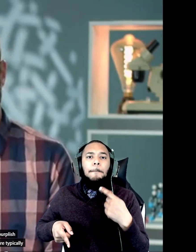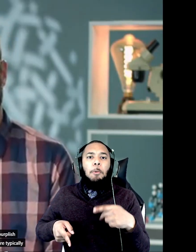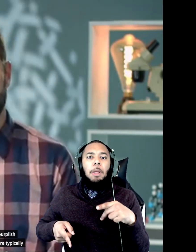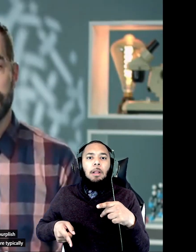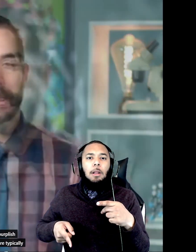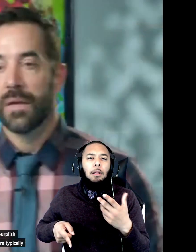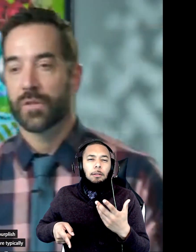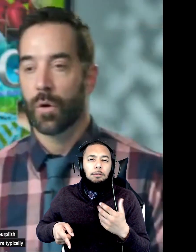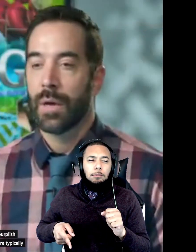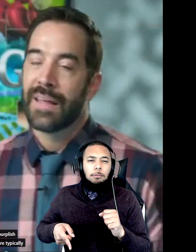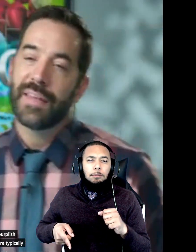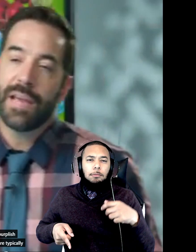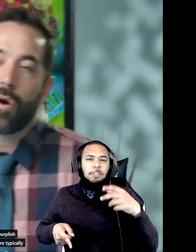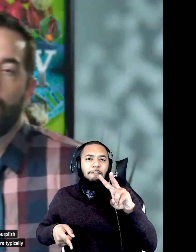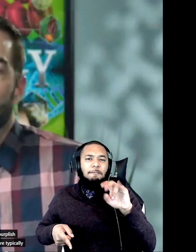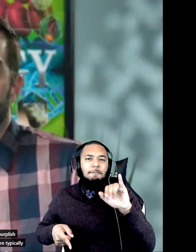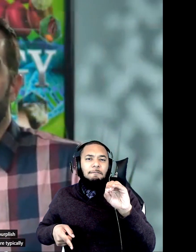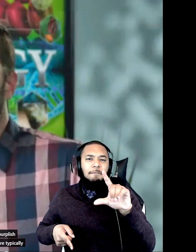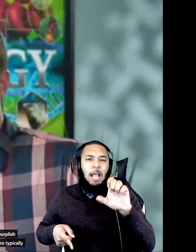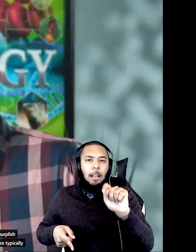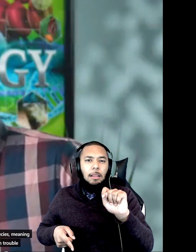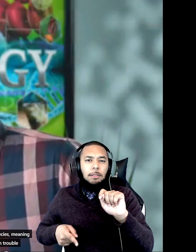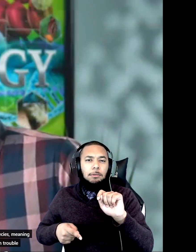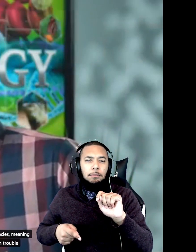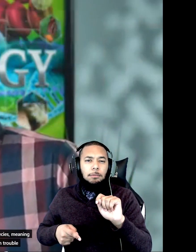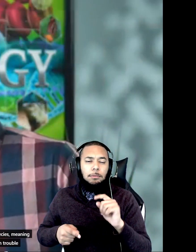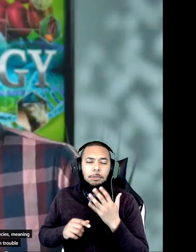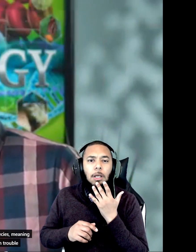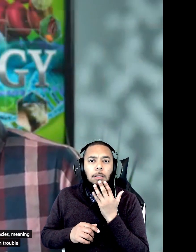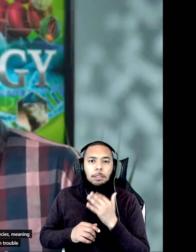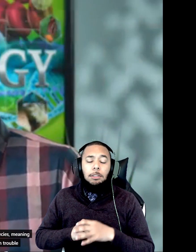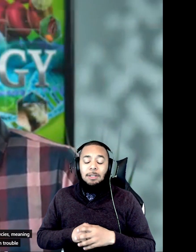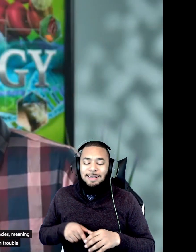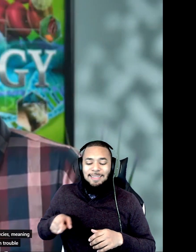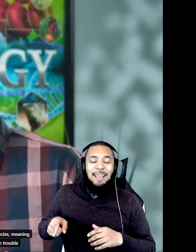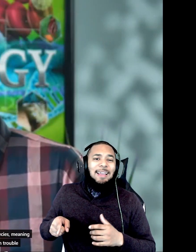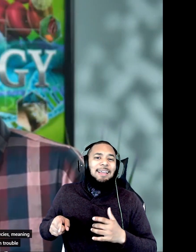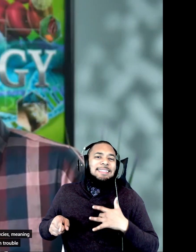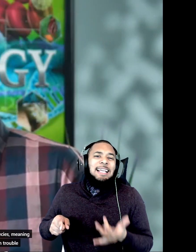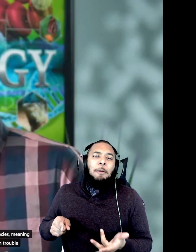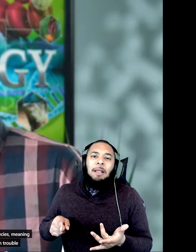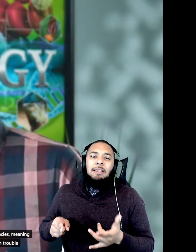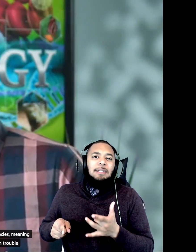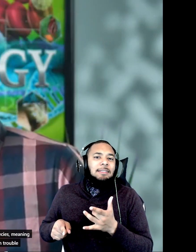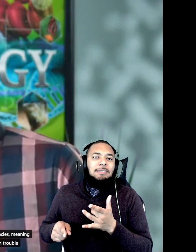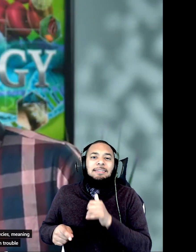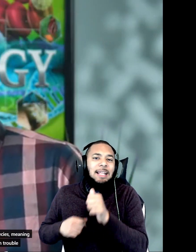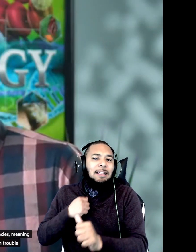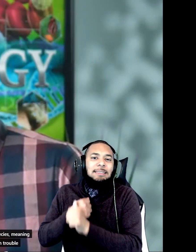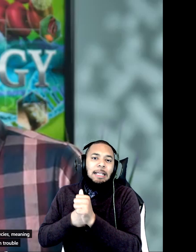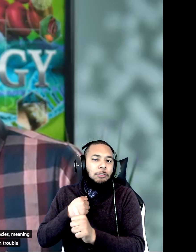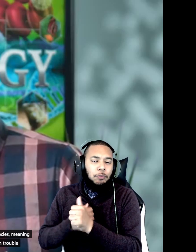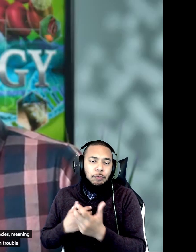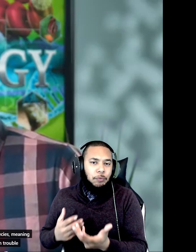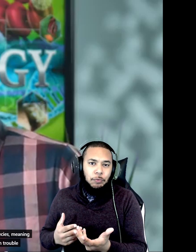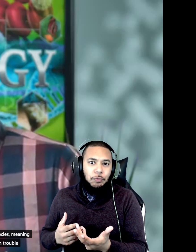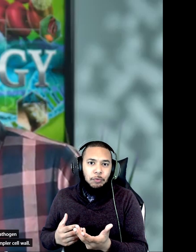color. Okay, so they are typically a less threatening bacteria species, meaning they don't